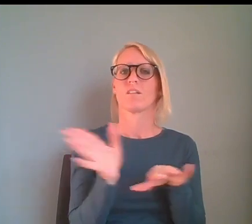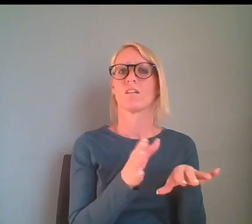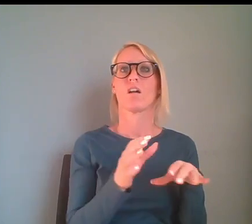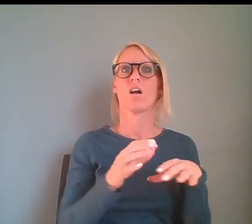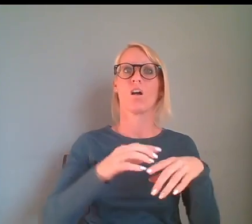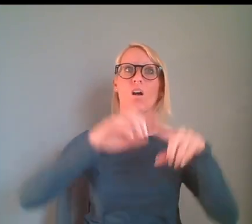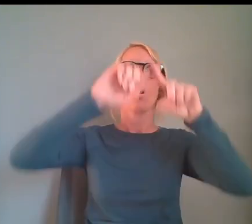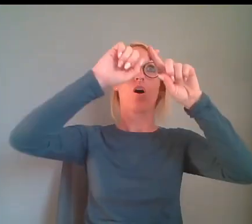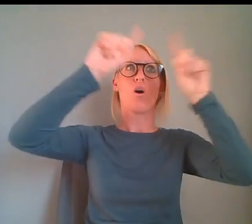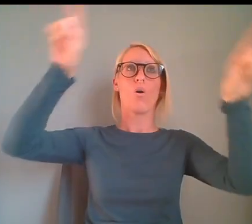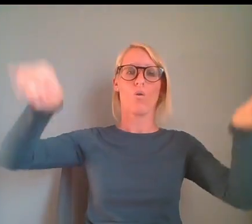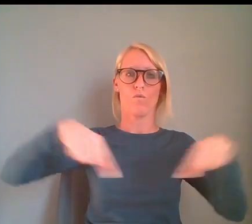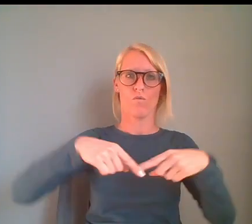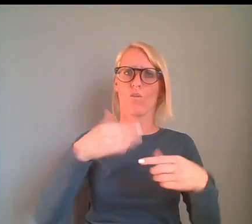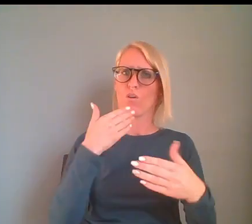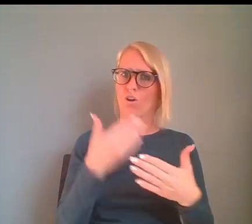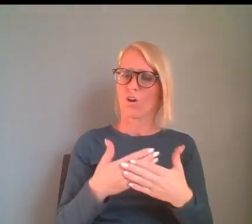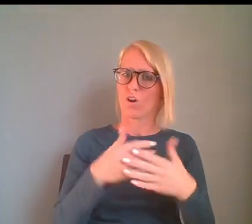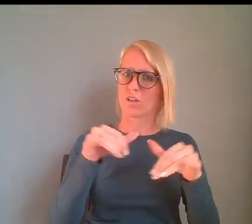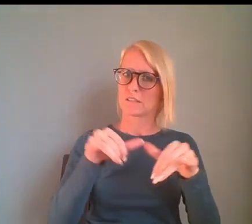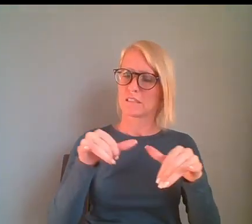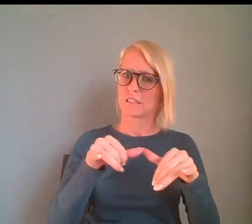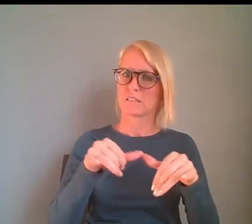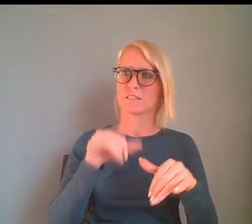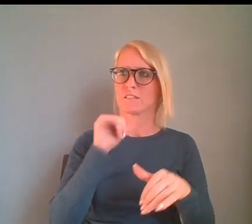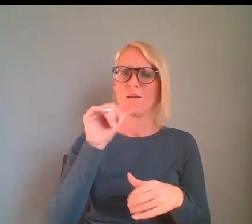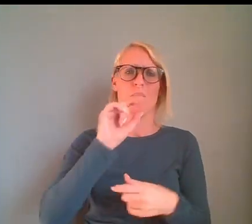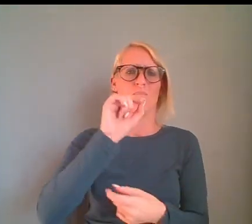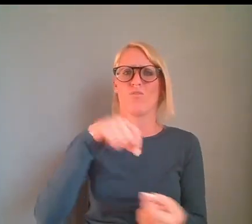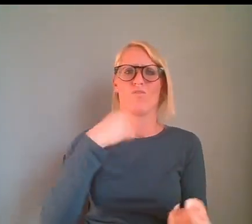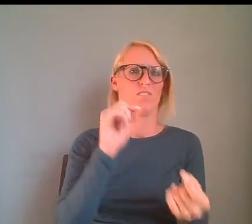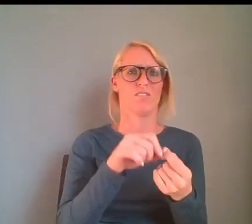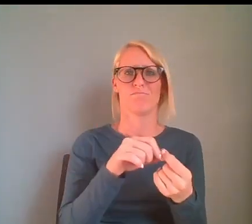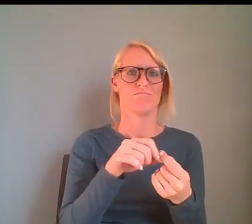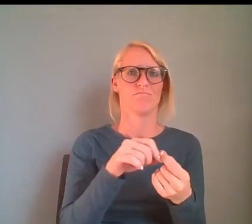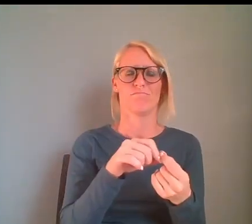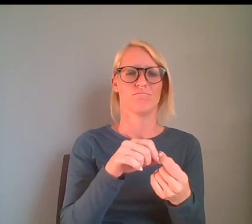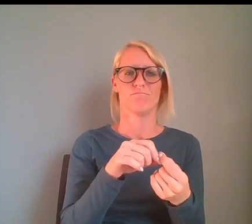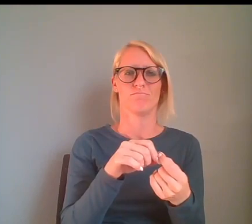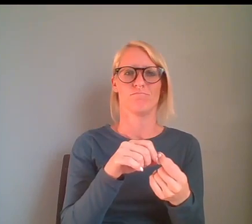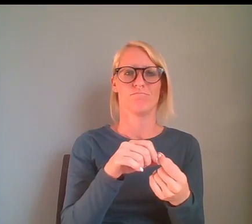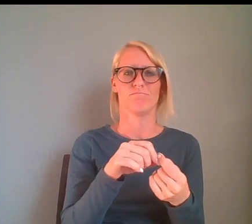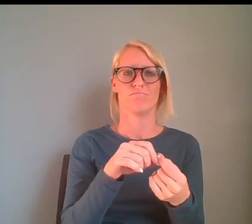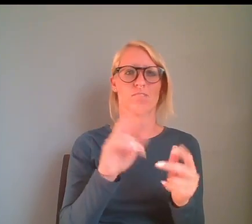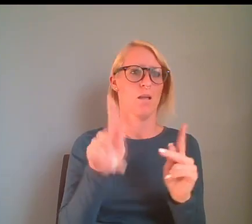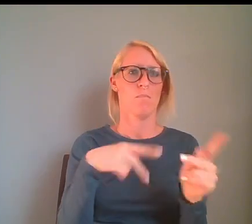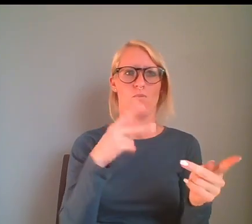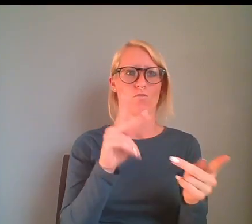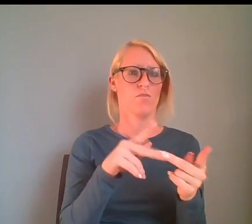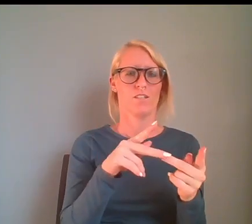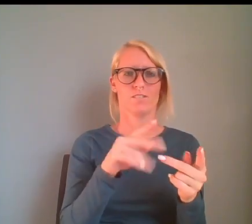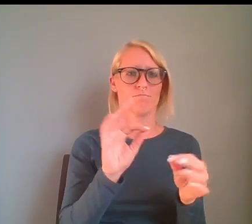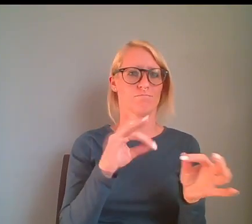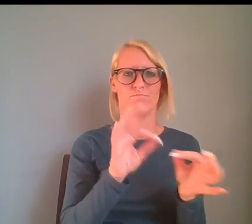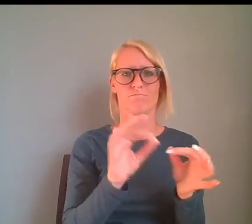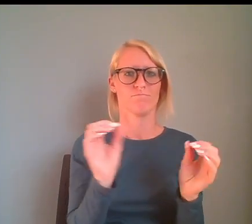good size oval. And it doesn't really, it doesn't have to be perfect, because none of us are perfect.